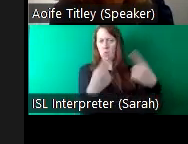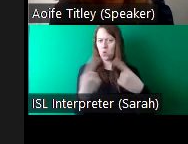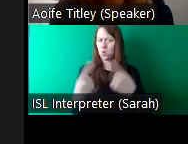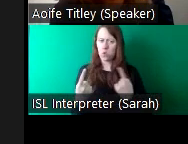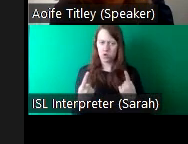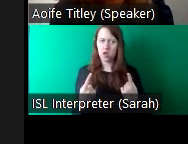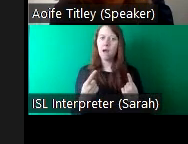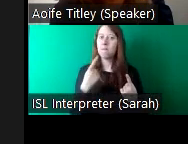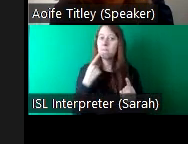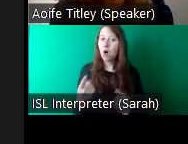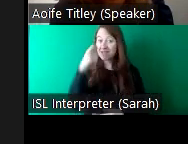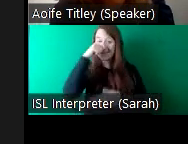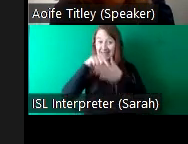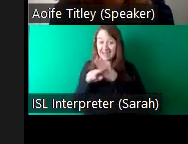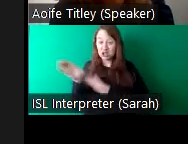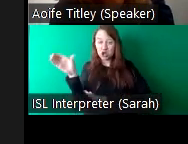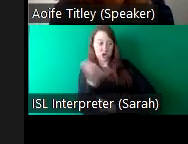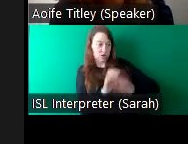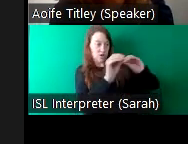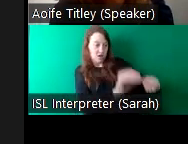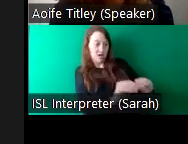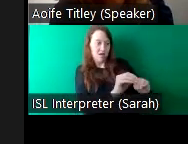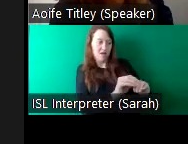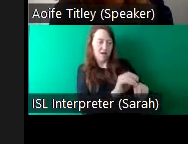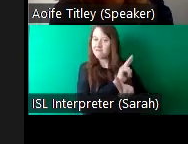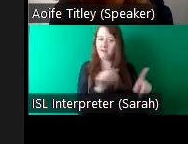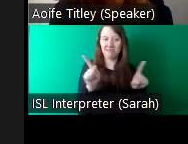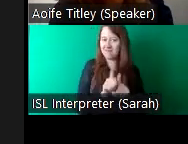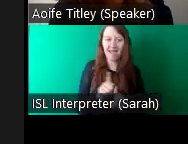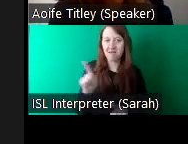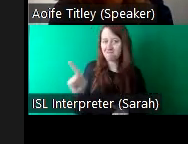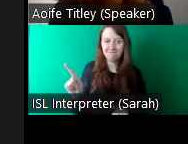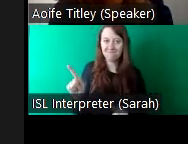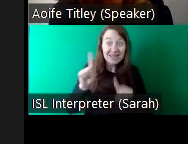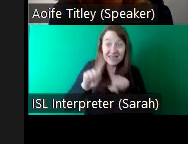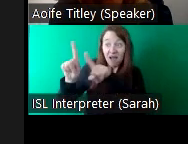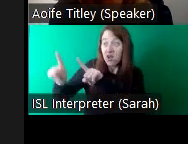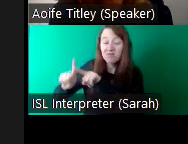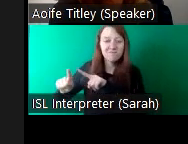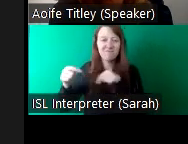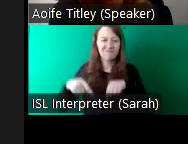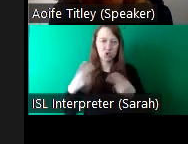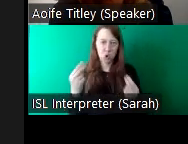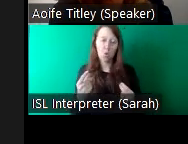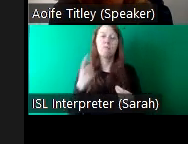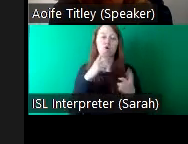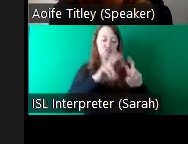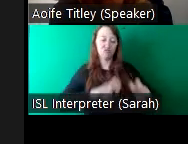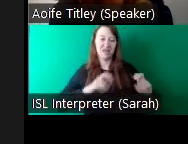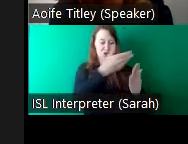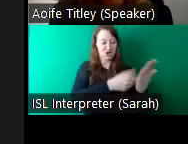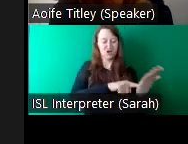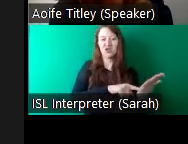of the teachers that stand in front of them. And we know from the literature and from the research that teachers in Ireland tend to be overwhelmingly